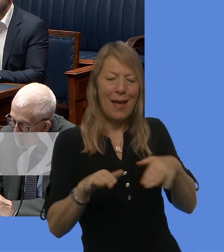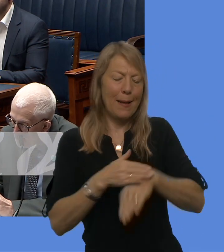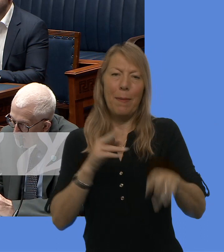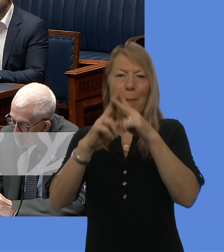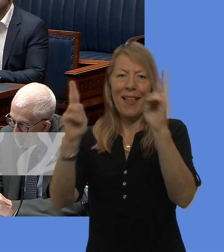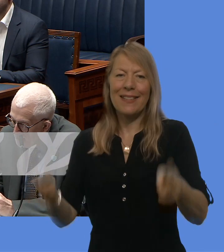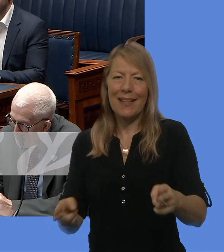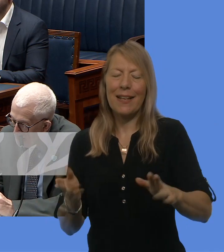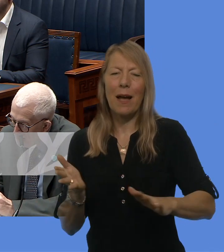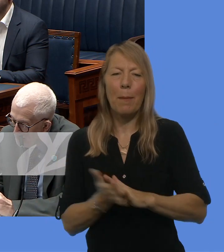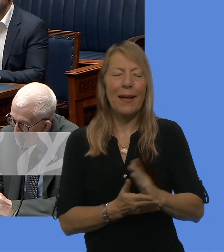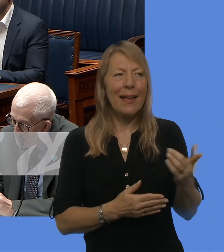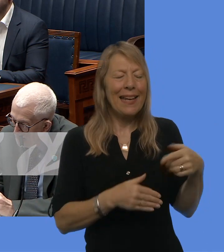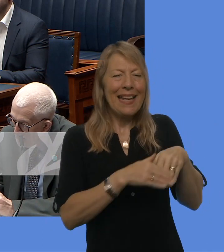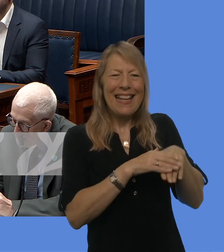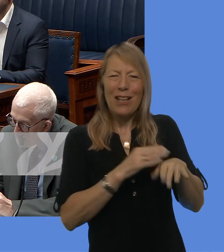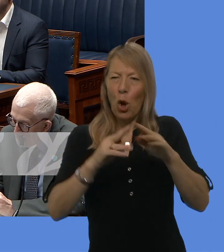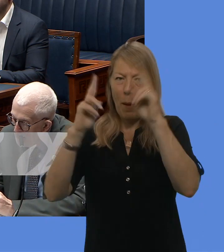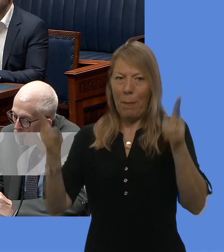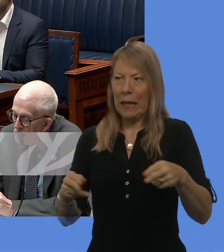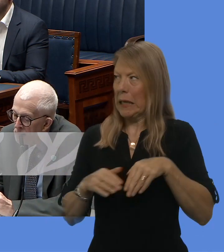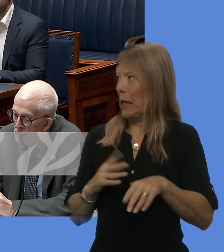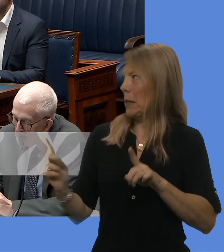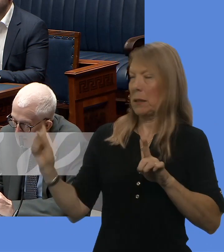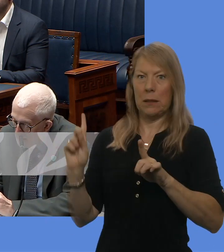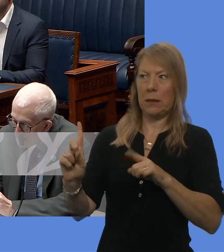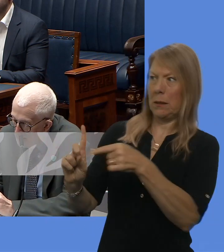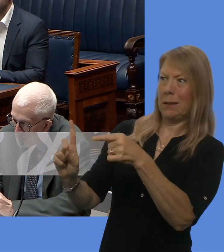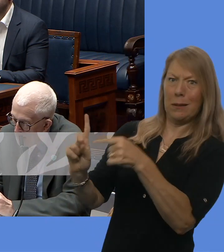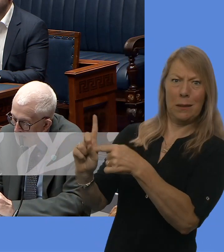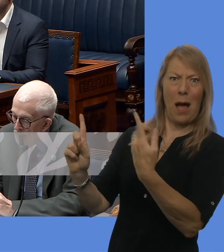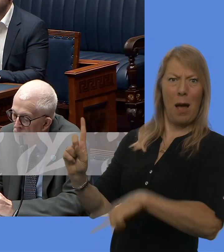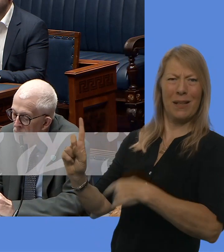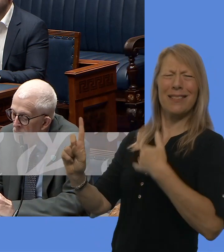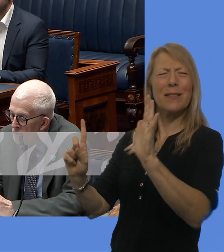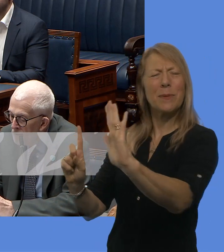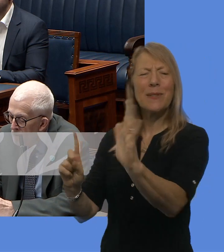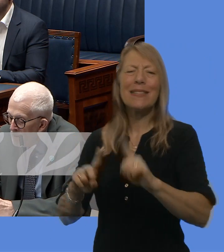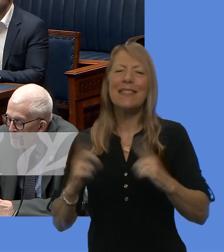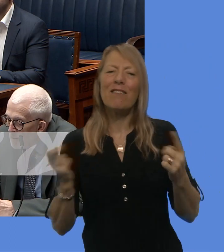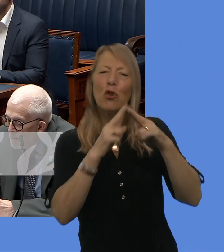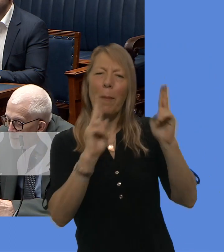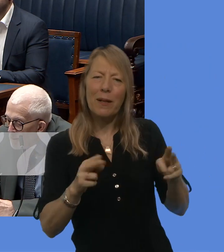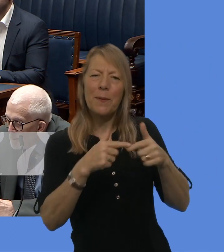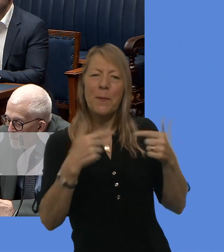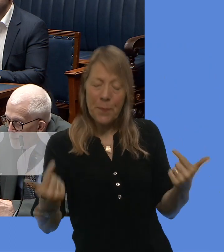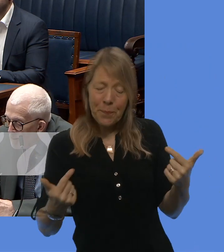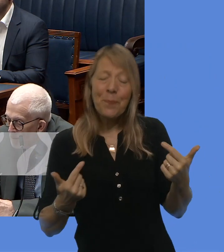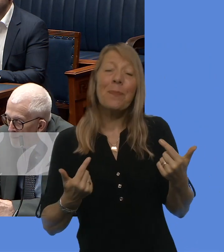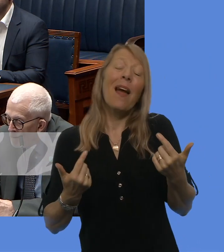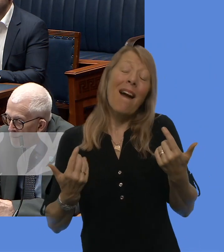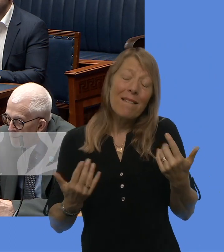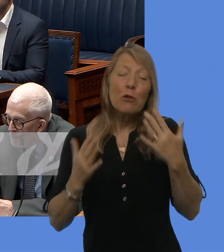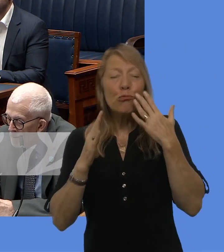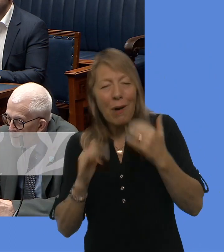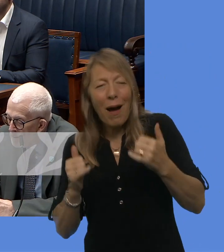comfortable surrounding away from the court building. We have excluded the general public from the courtroom at trial, and we continue to implement